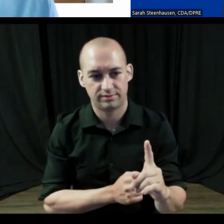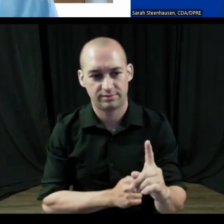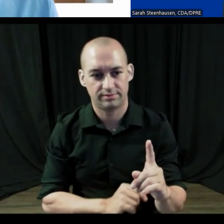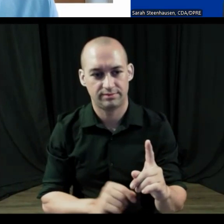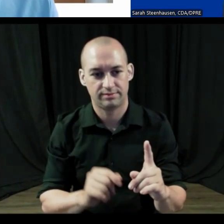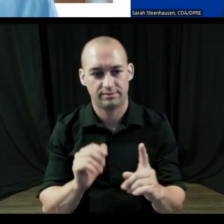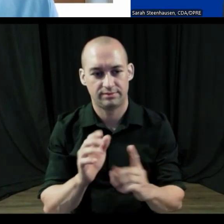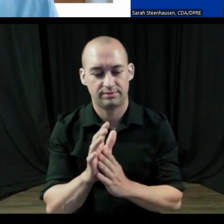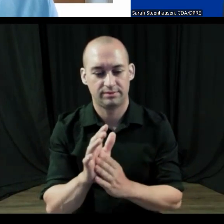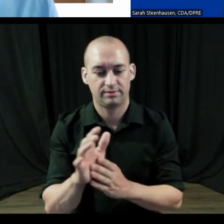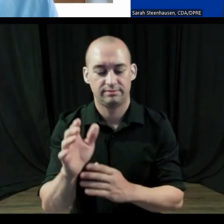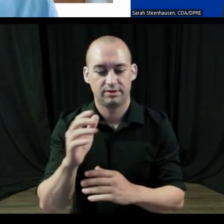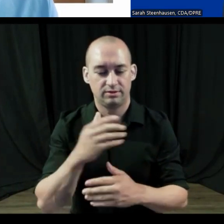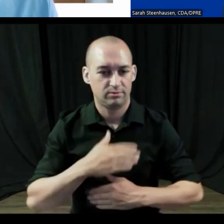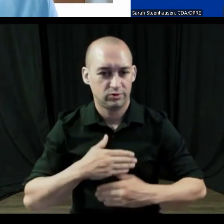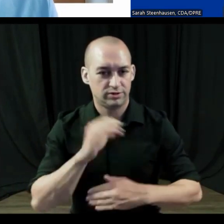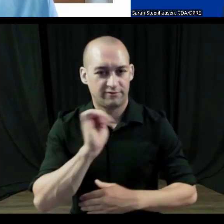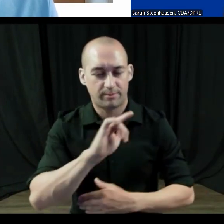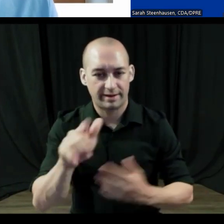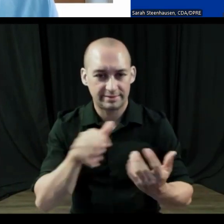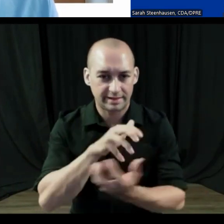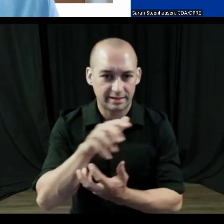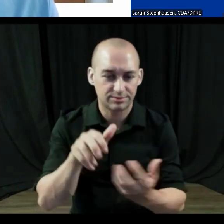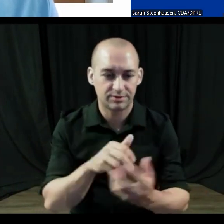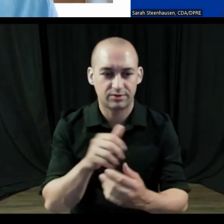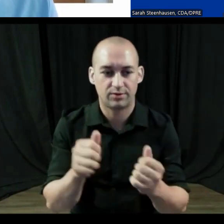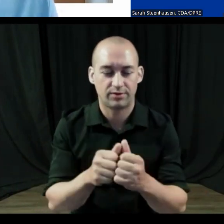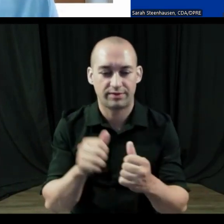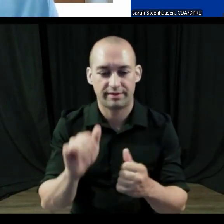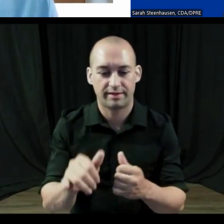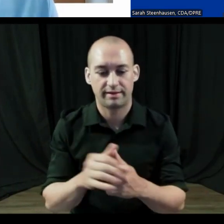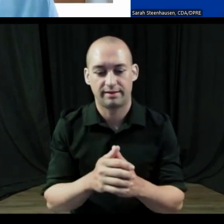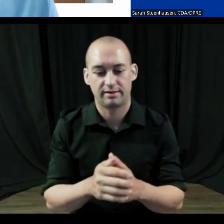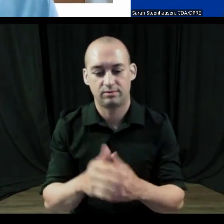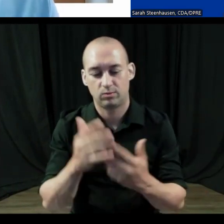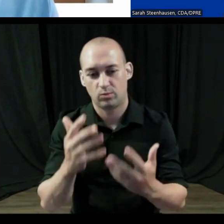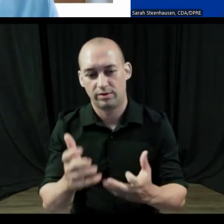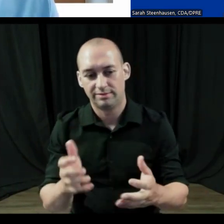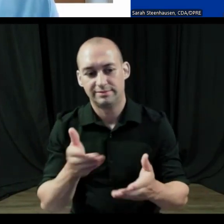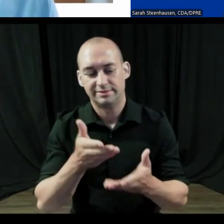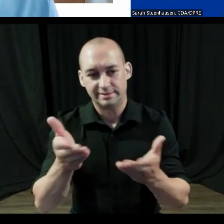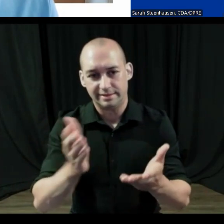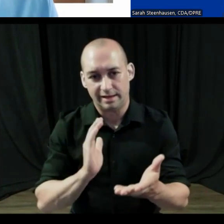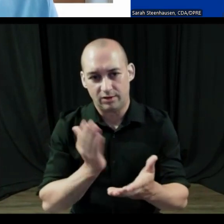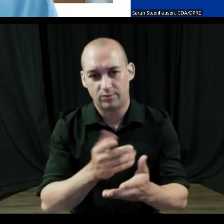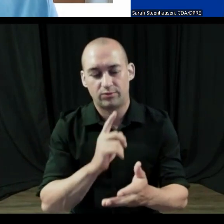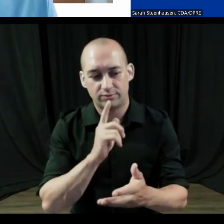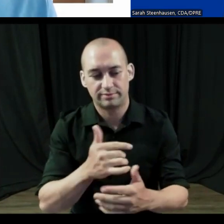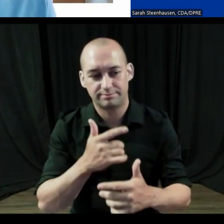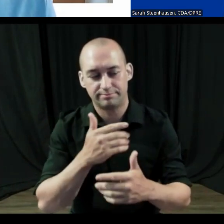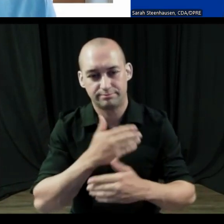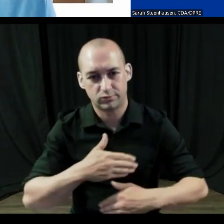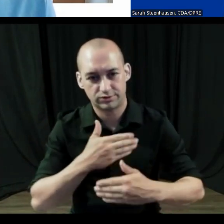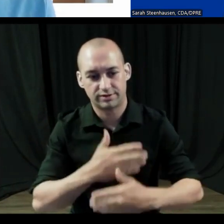everybody's engagement on this very much. And I, of course, want to extend sincere thanks to Dr. Mark Cohen for your